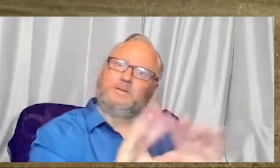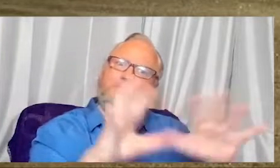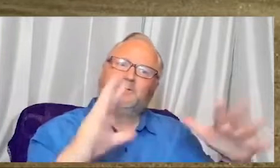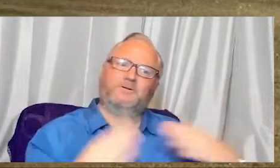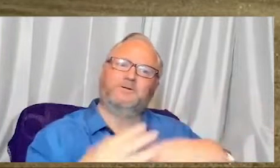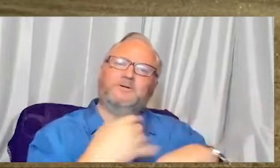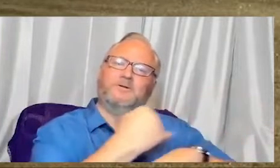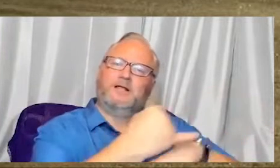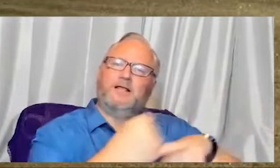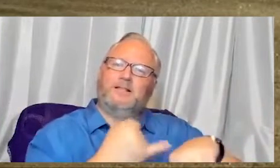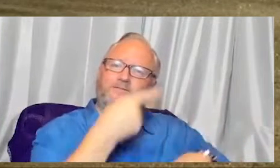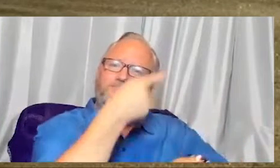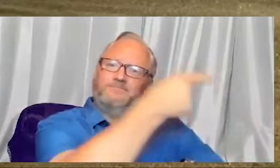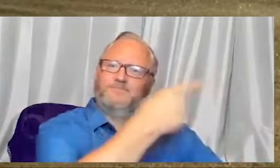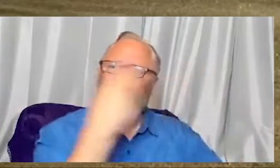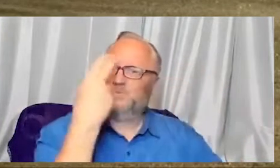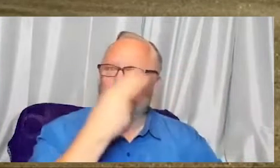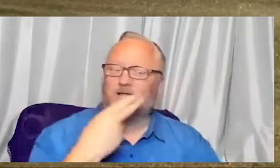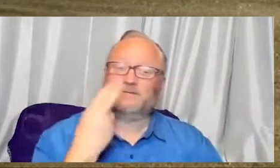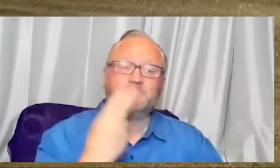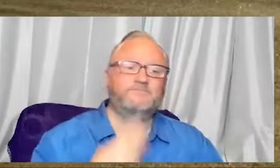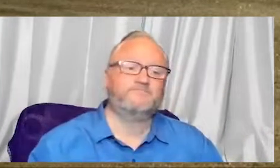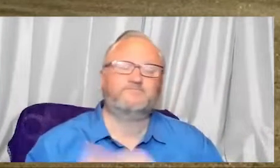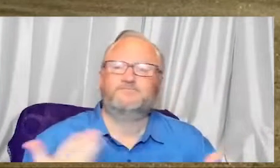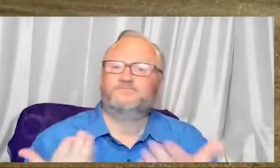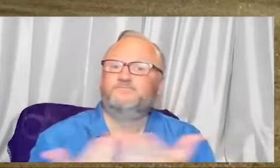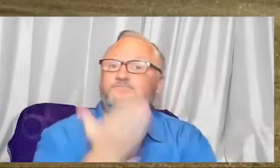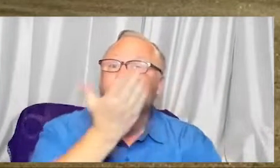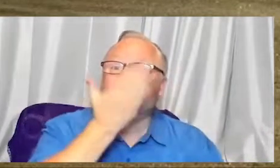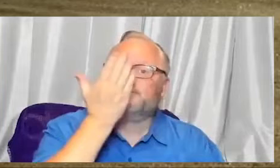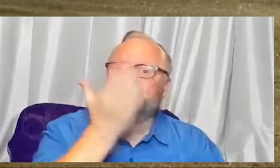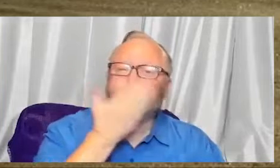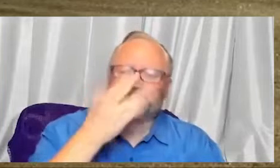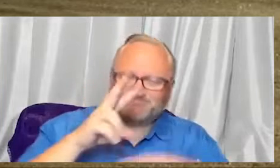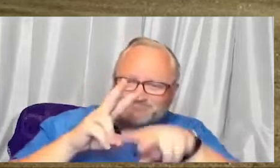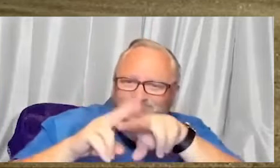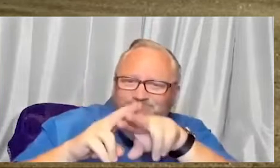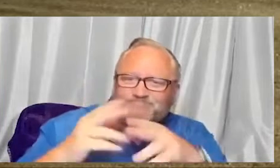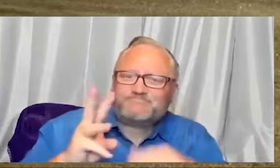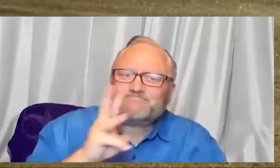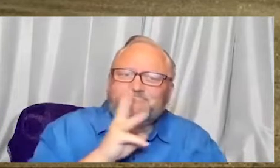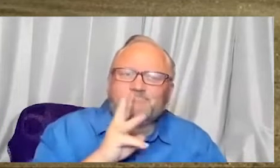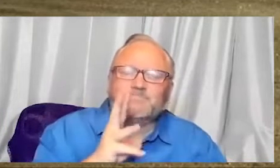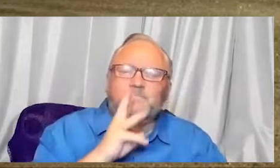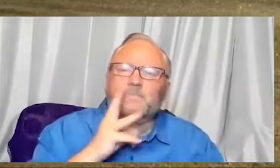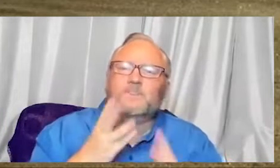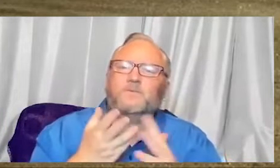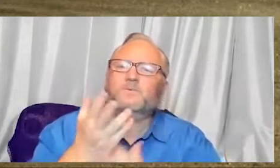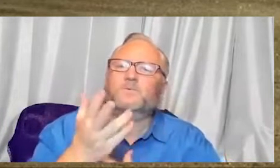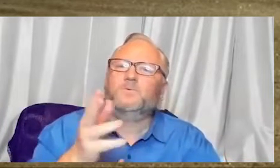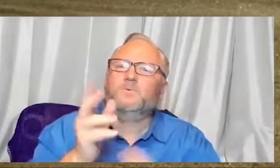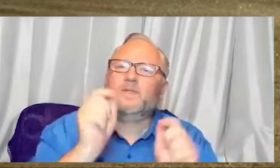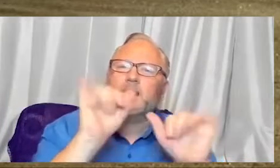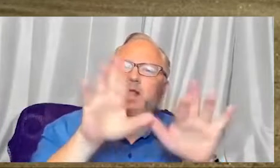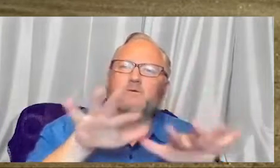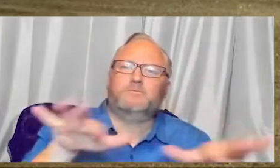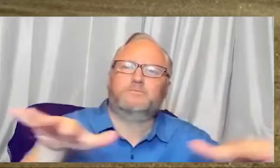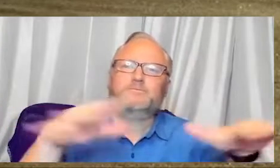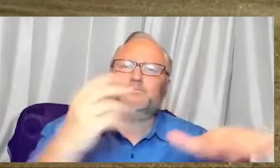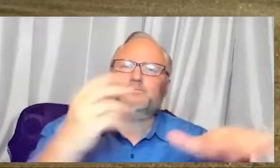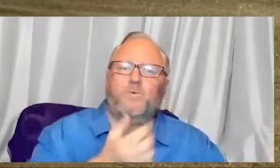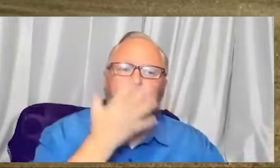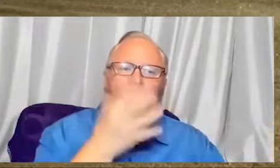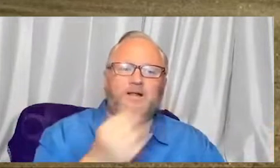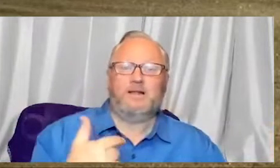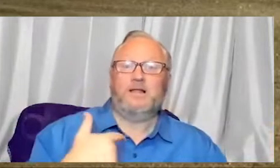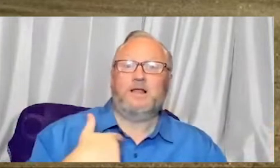Hawaii. The fresh smell of salinity blows through the warm air. I am the